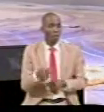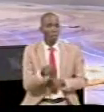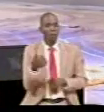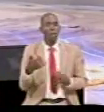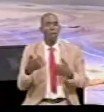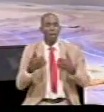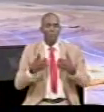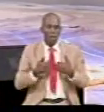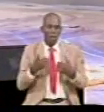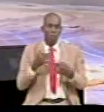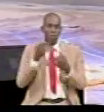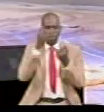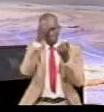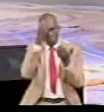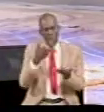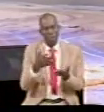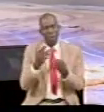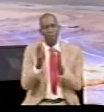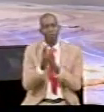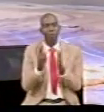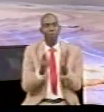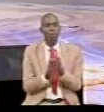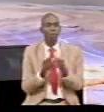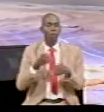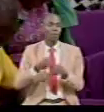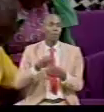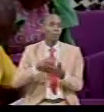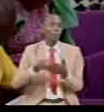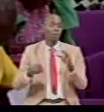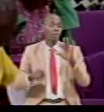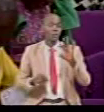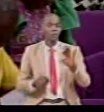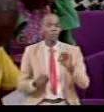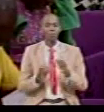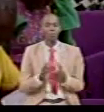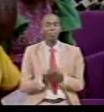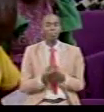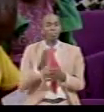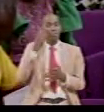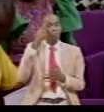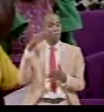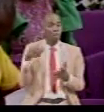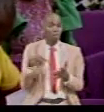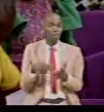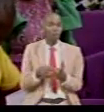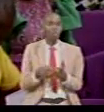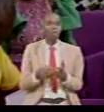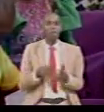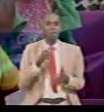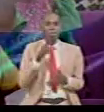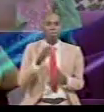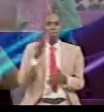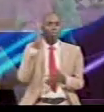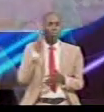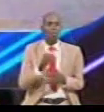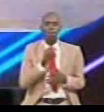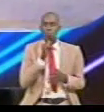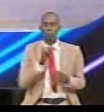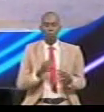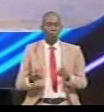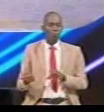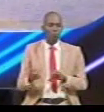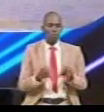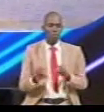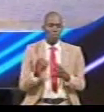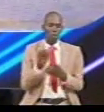fulfilled the law. Look at verse 9. In verse 9, for this, thou shalt not commit